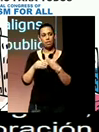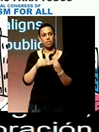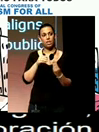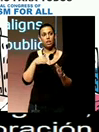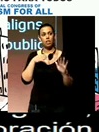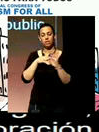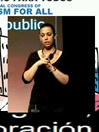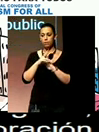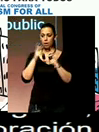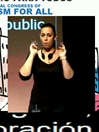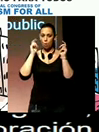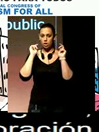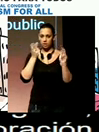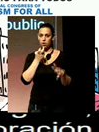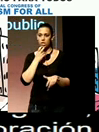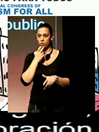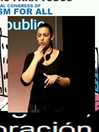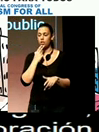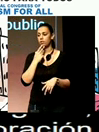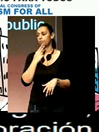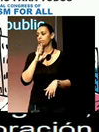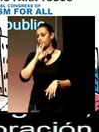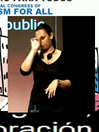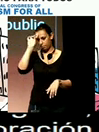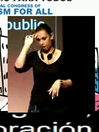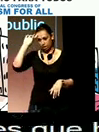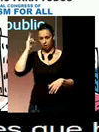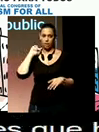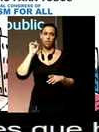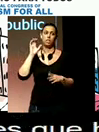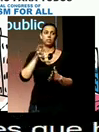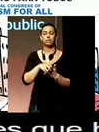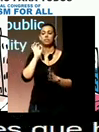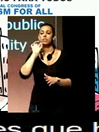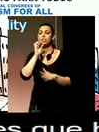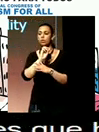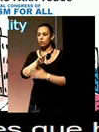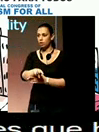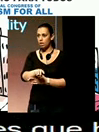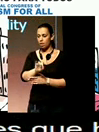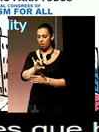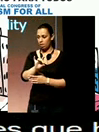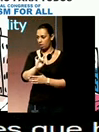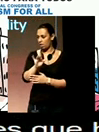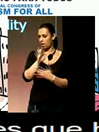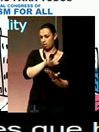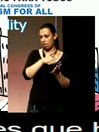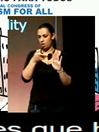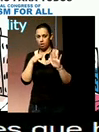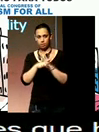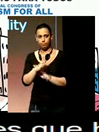have given accessibility value the Monastery of El Escorial. This is a building from the